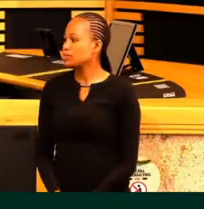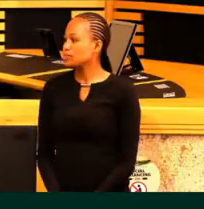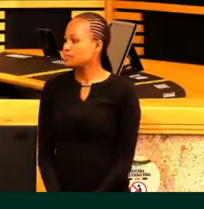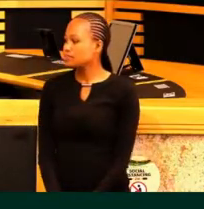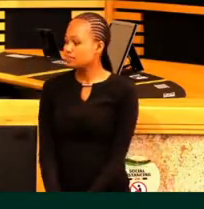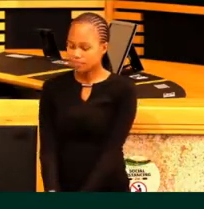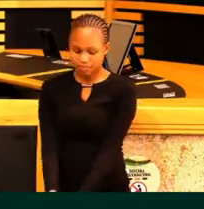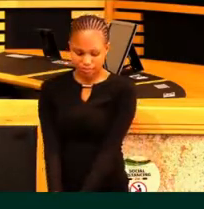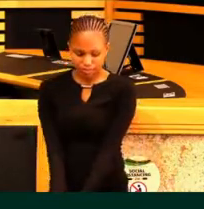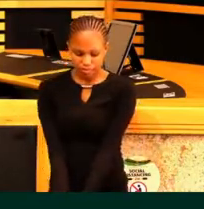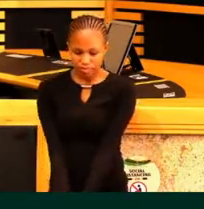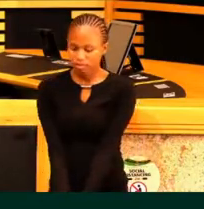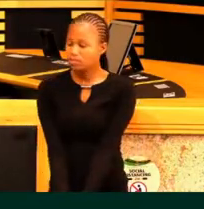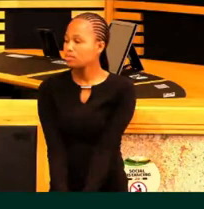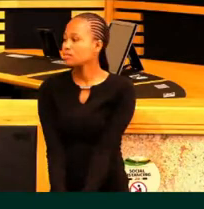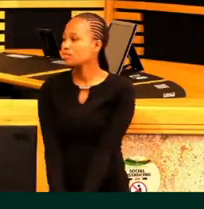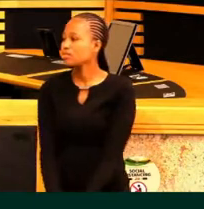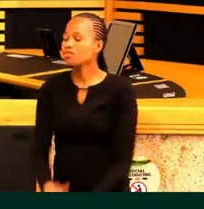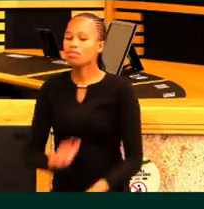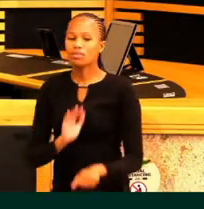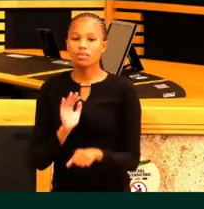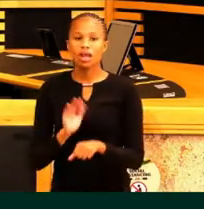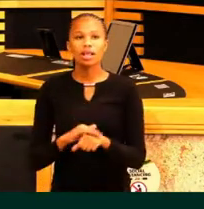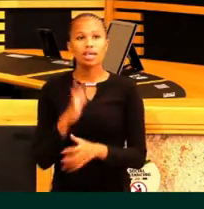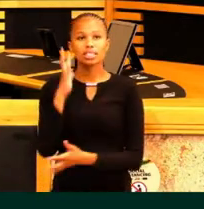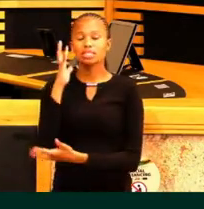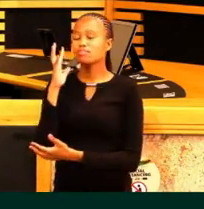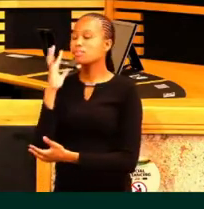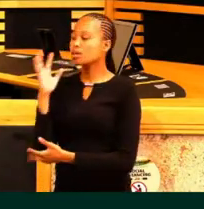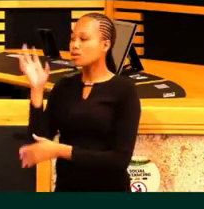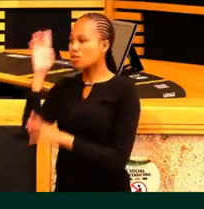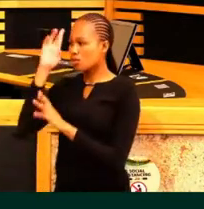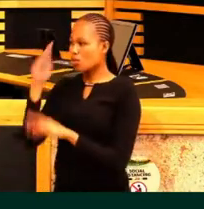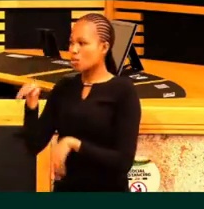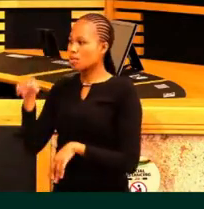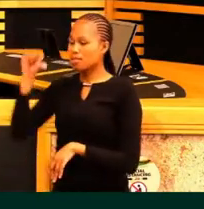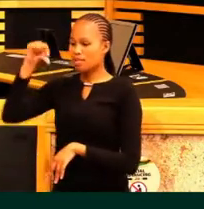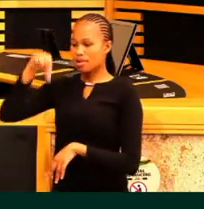the next speaker is Honorable District